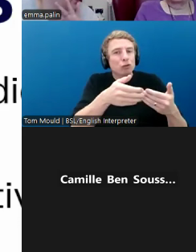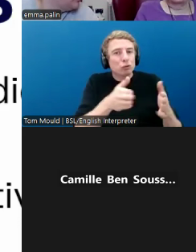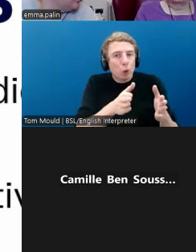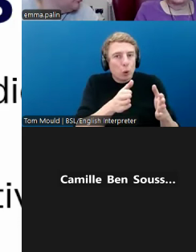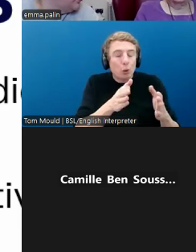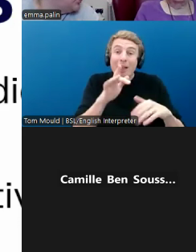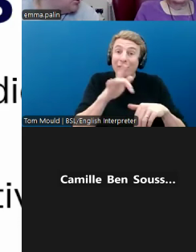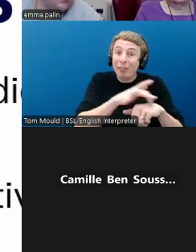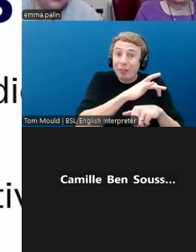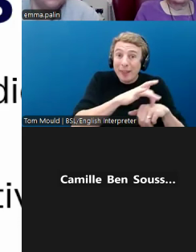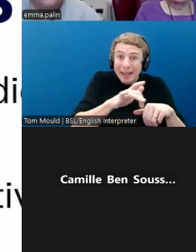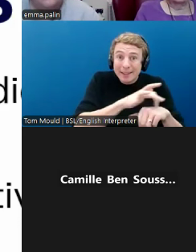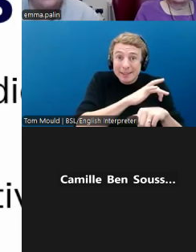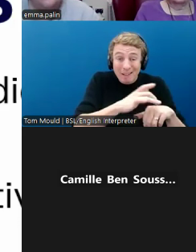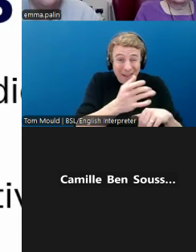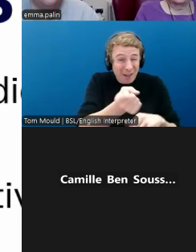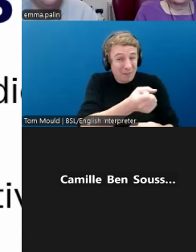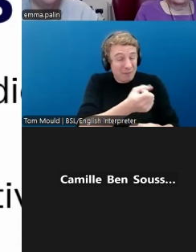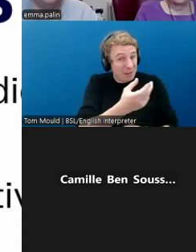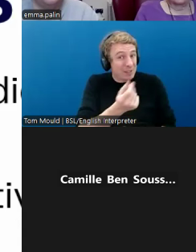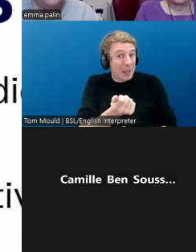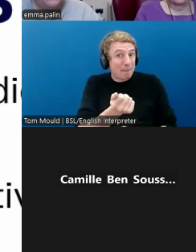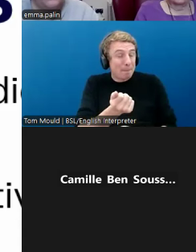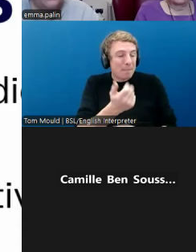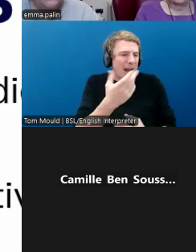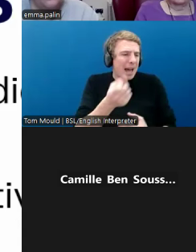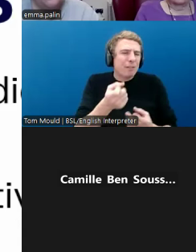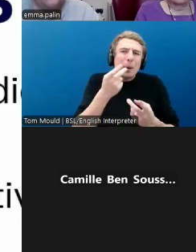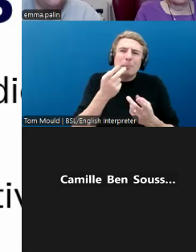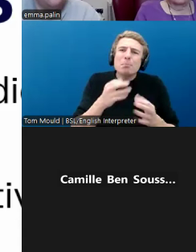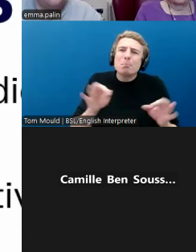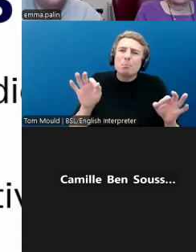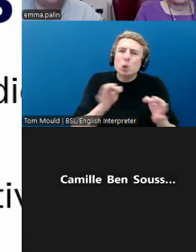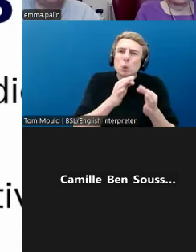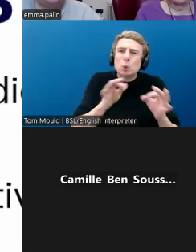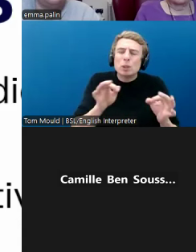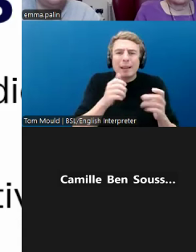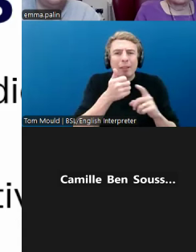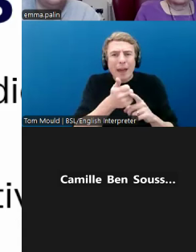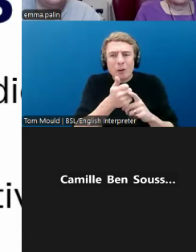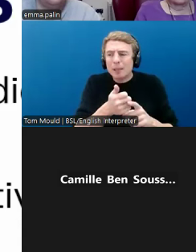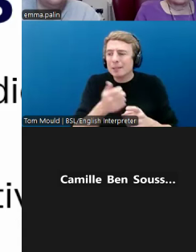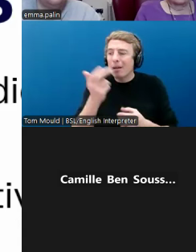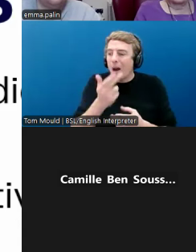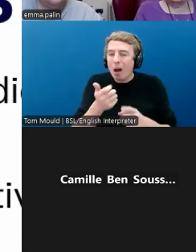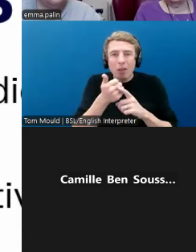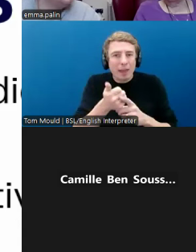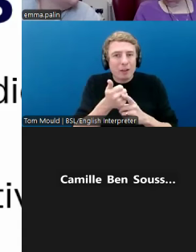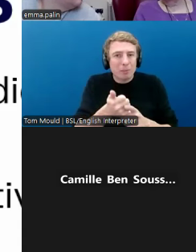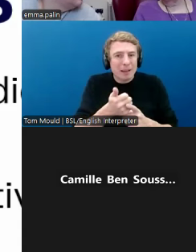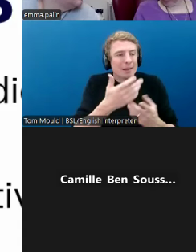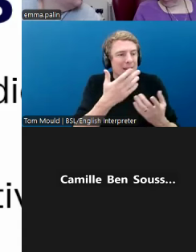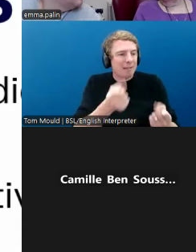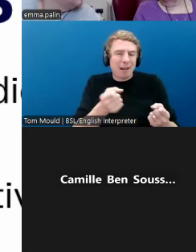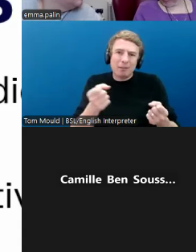theatres, and regularly employ music and art therapists alongside the activity director, so the person that